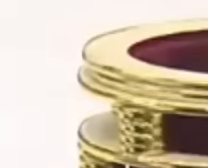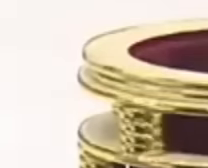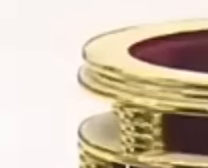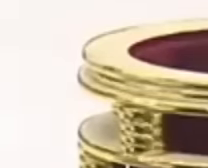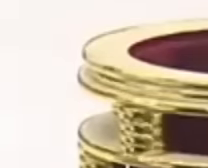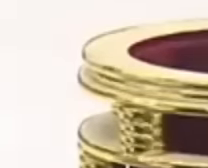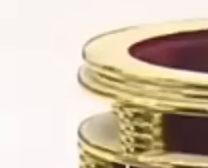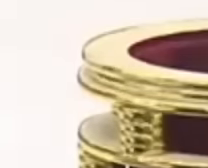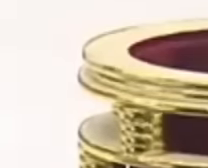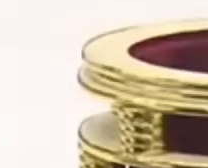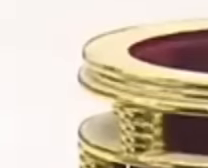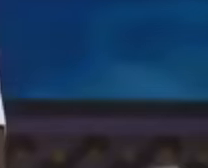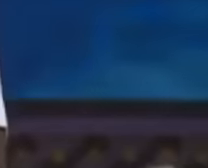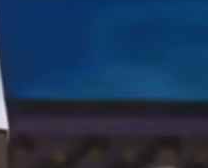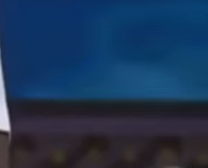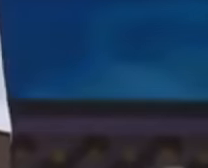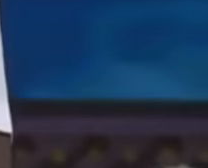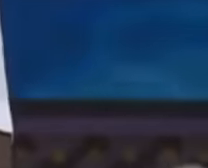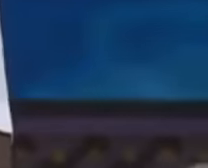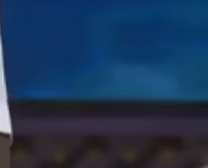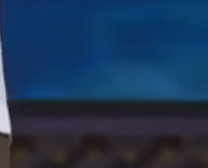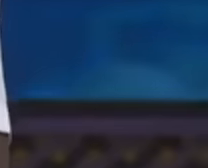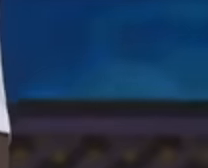we then come round